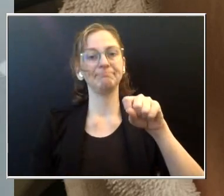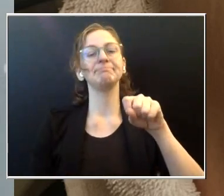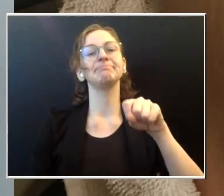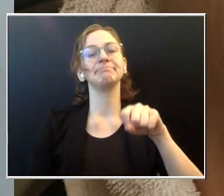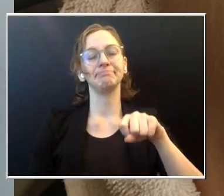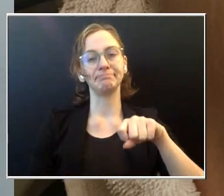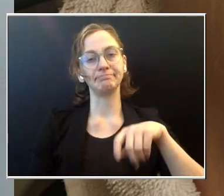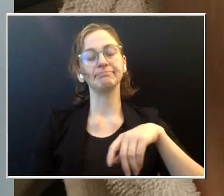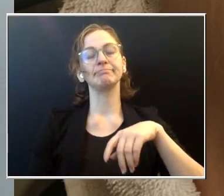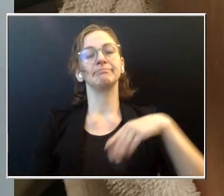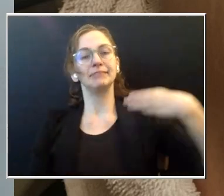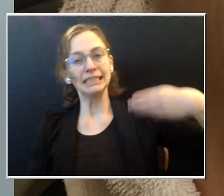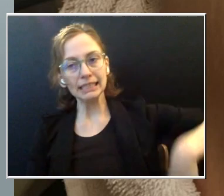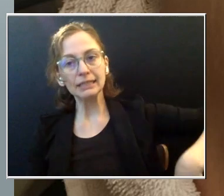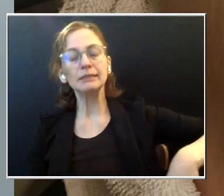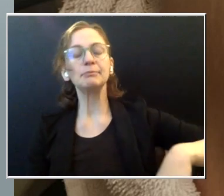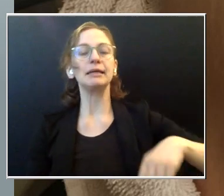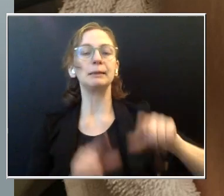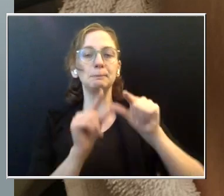surgeries.